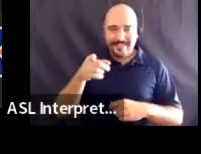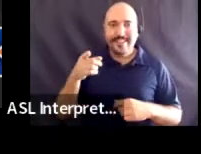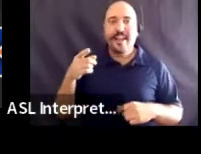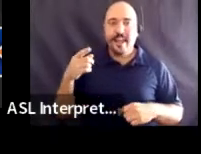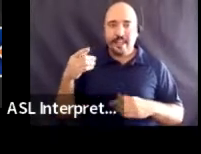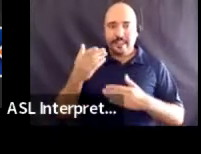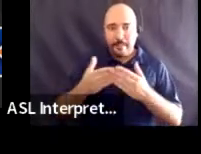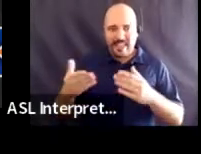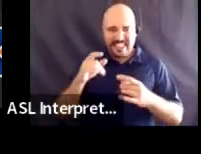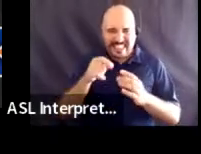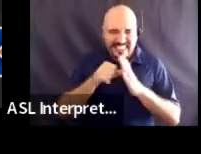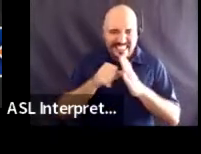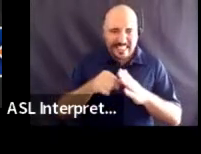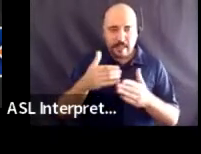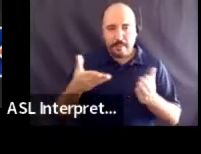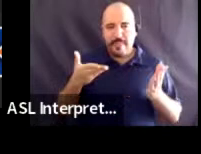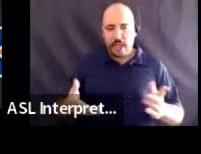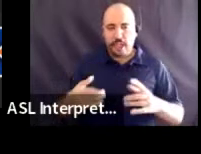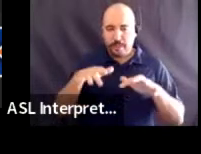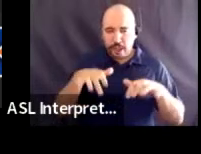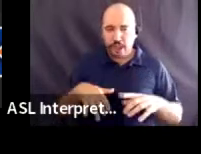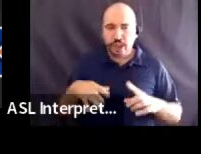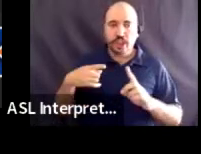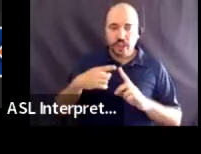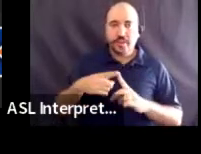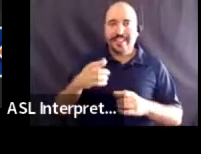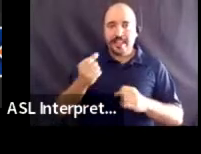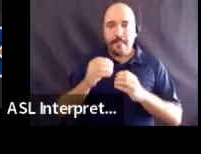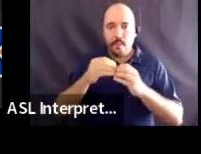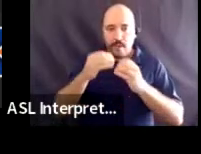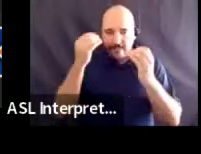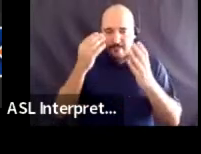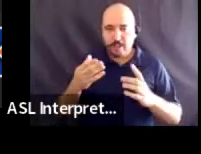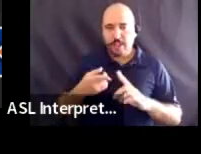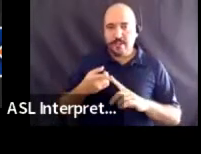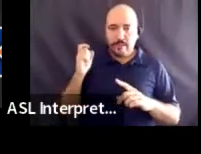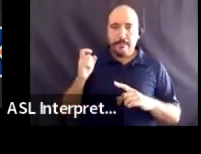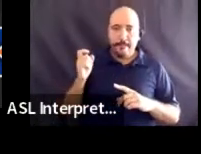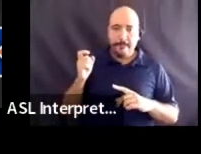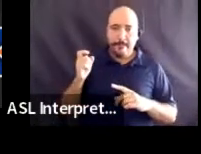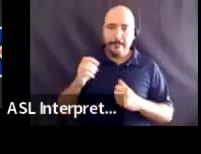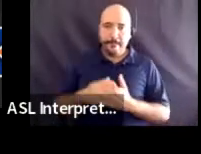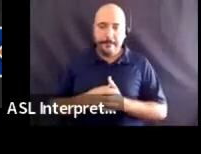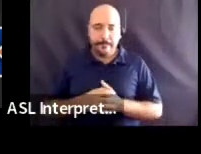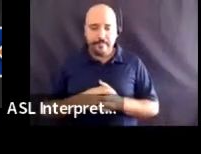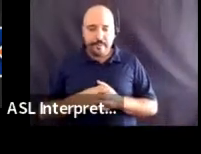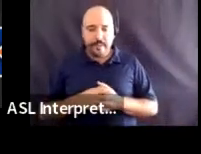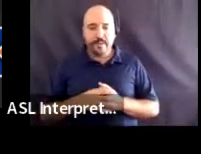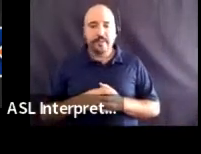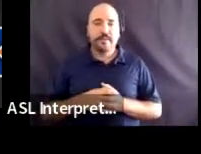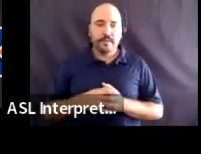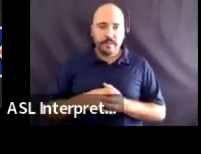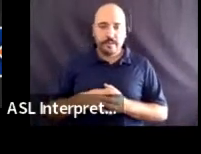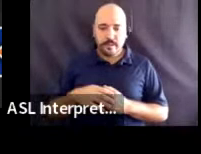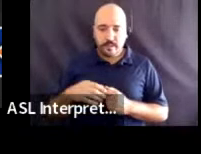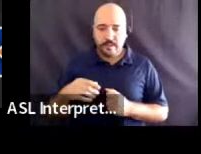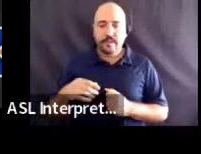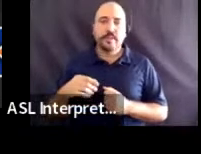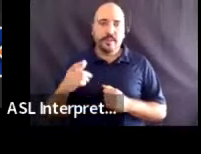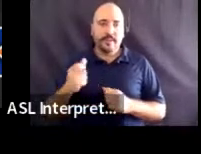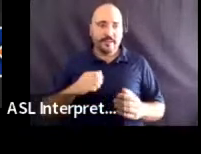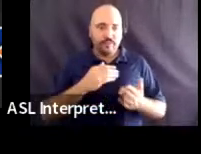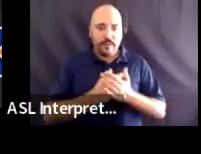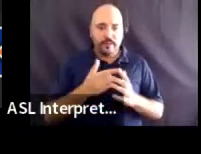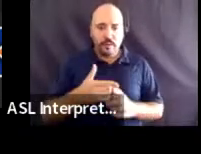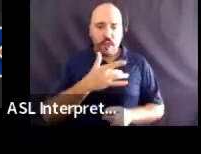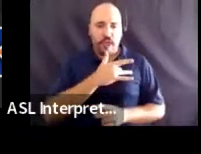enter into and get more information from. all right, now let's get to the heart of the